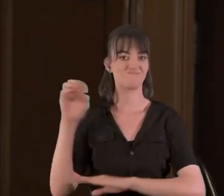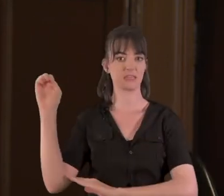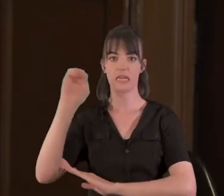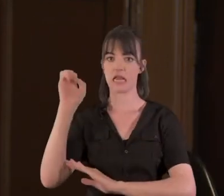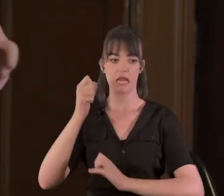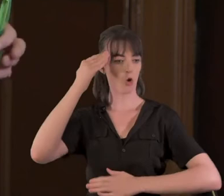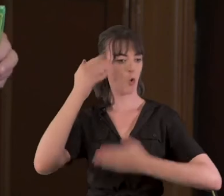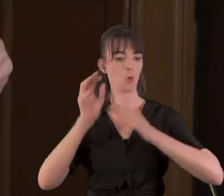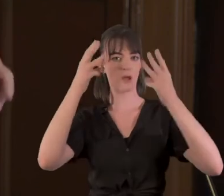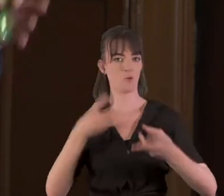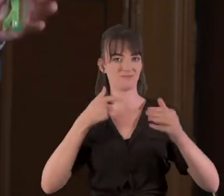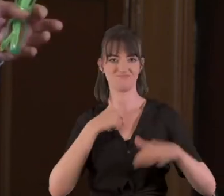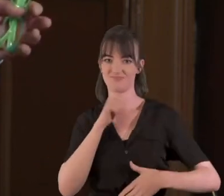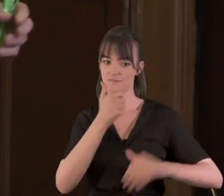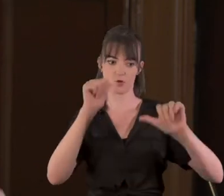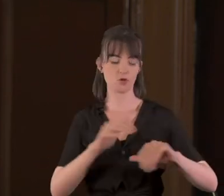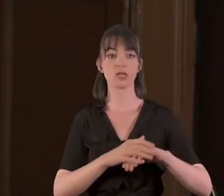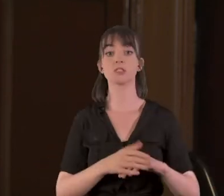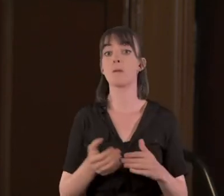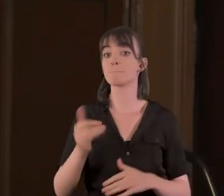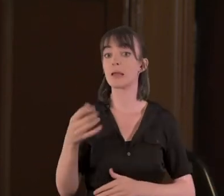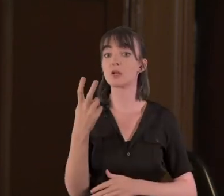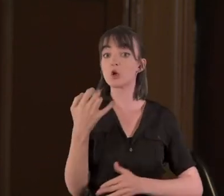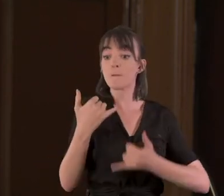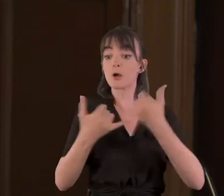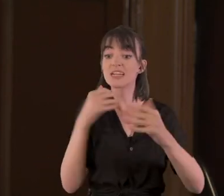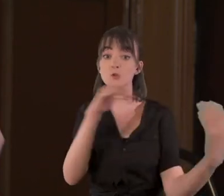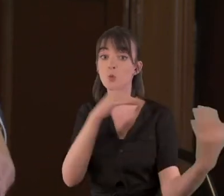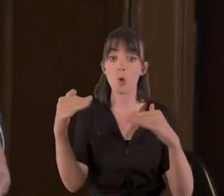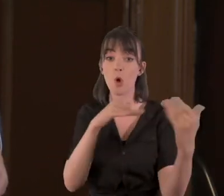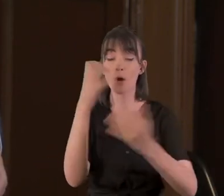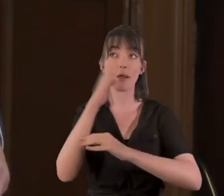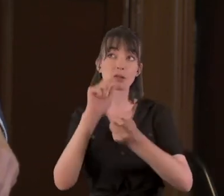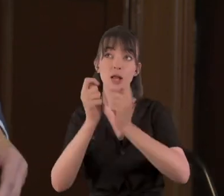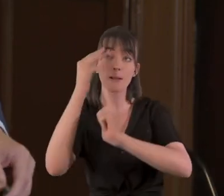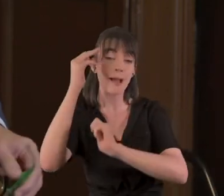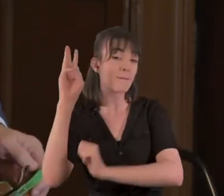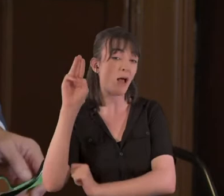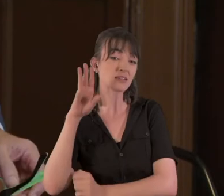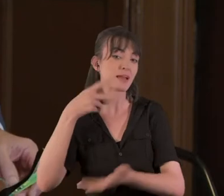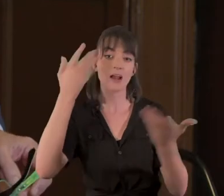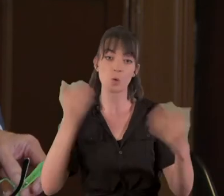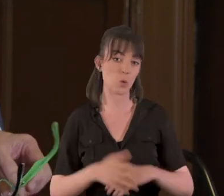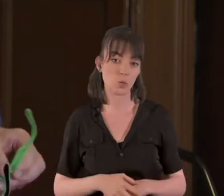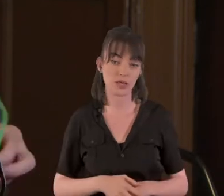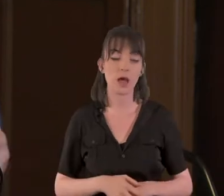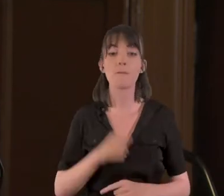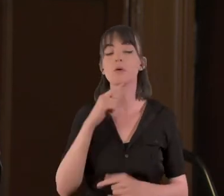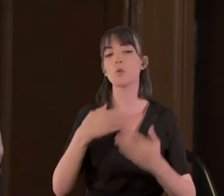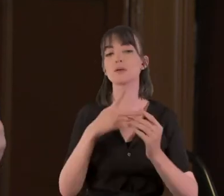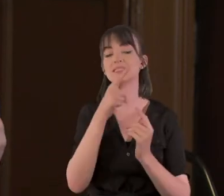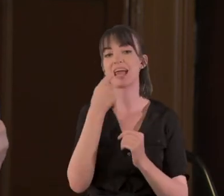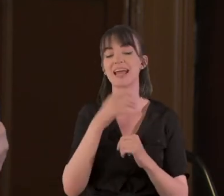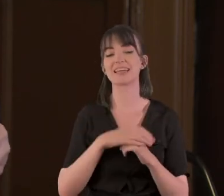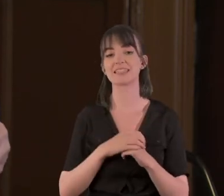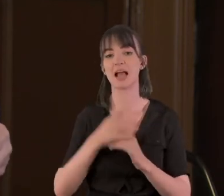had a different position after two more years of war, I don't know. I think what I'm saying is that I